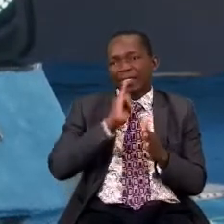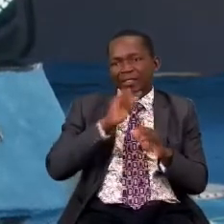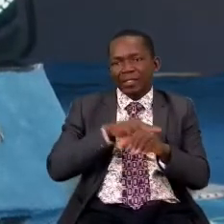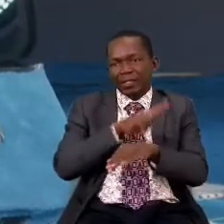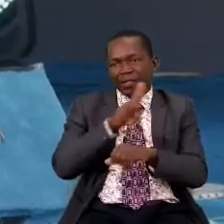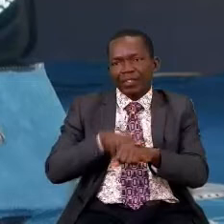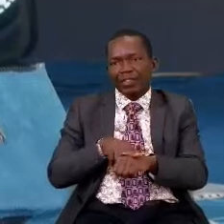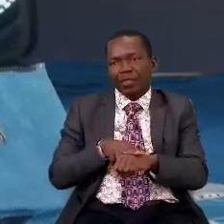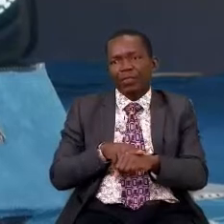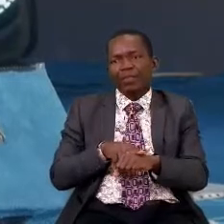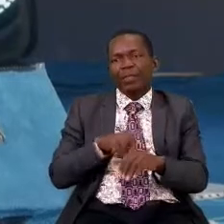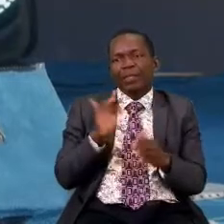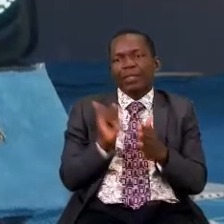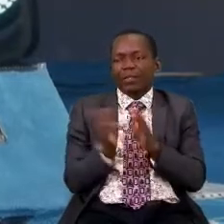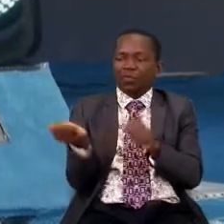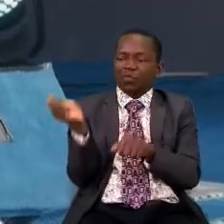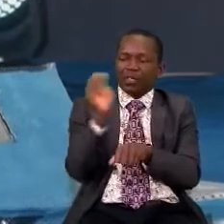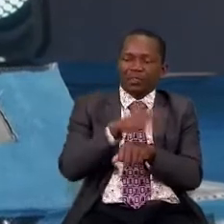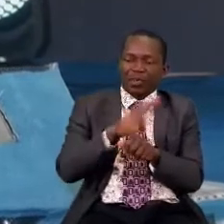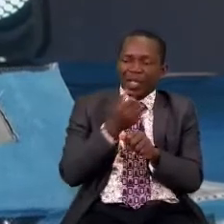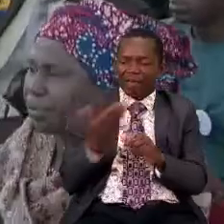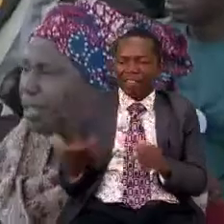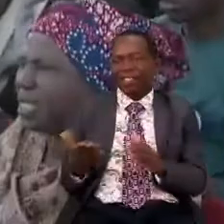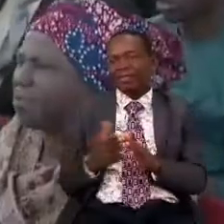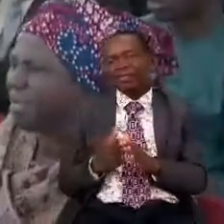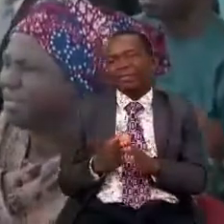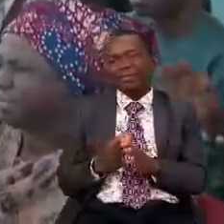he'll give you. They will not conquer you.